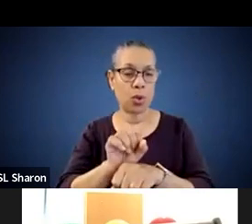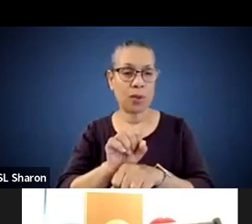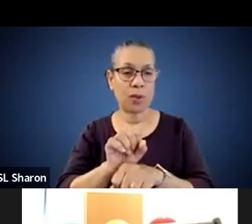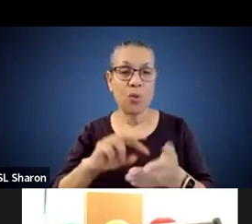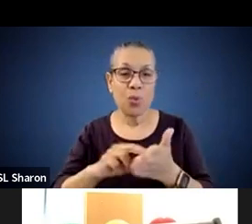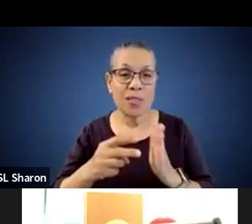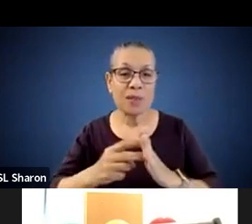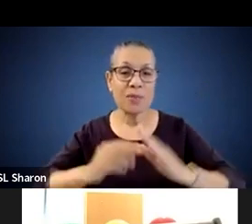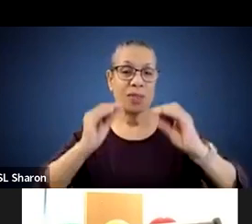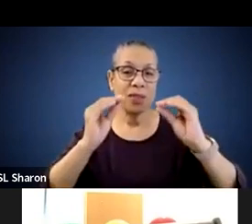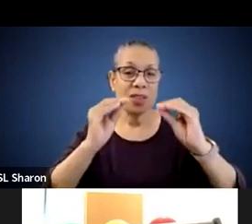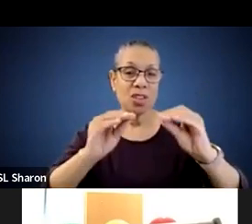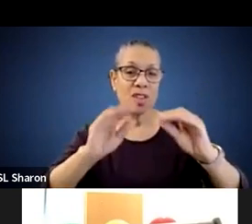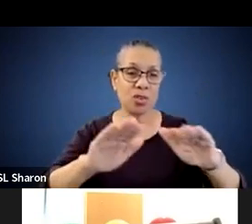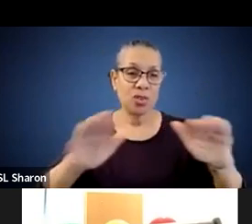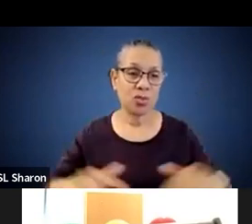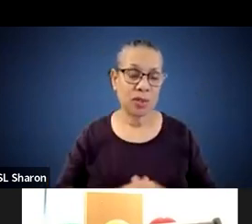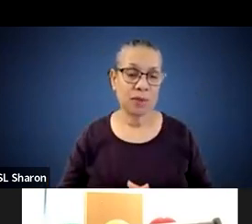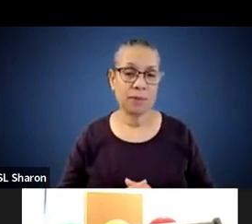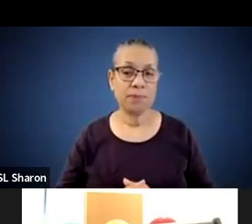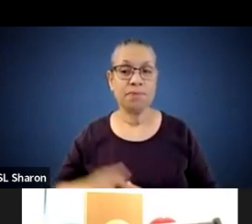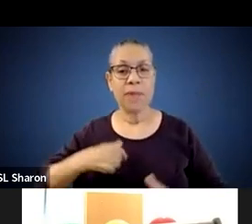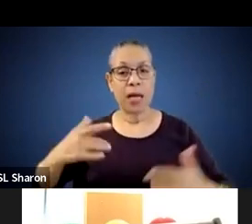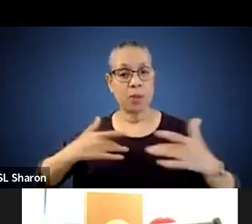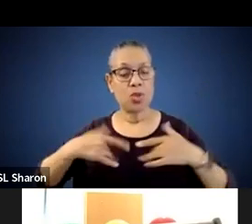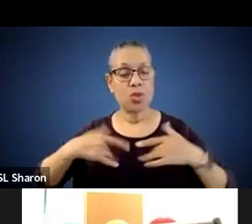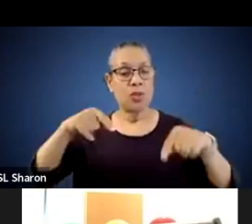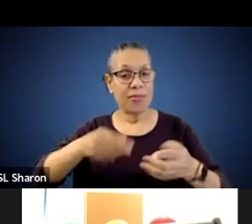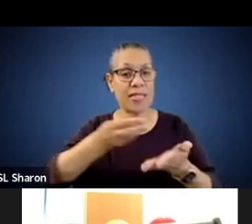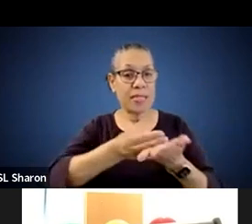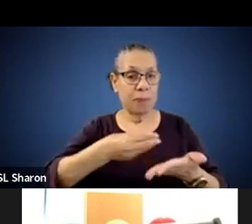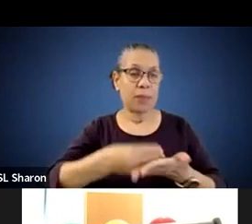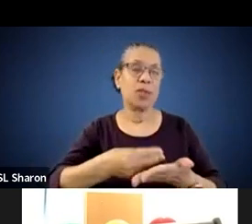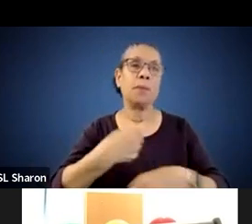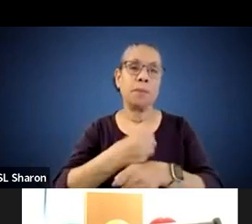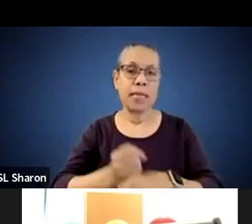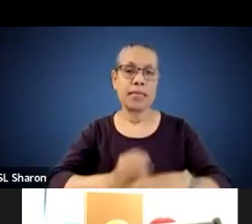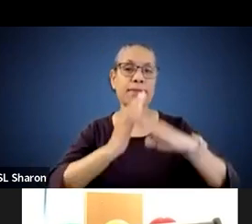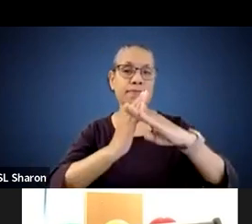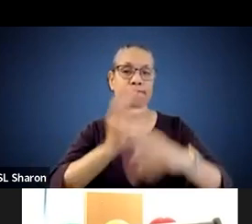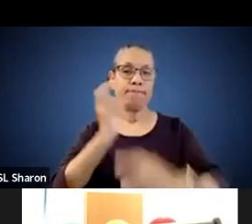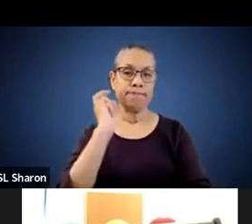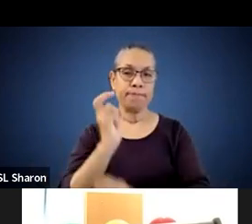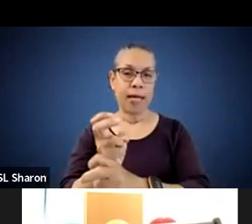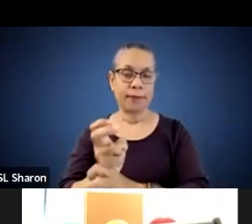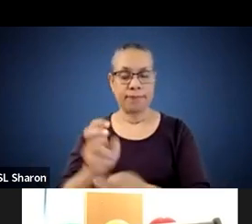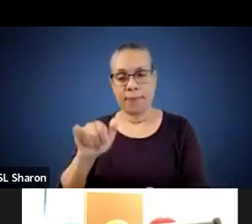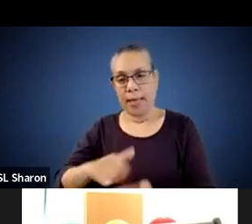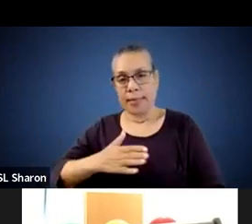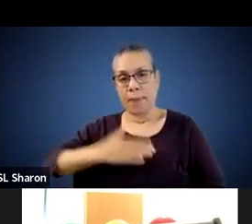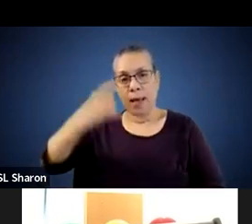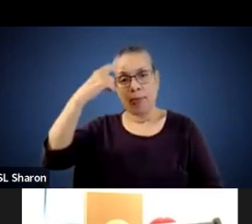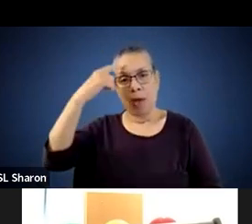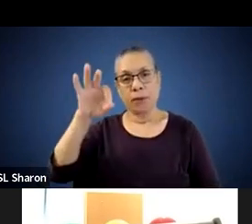kids and I worry that this budget makes it harder for us to do that um so those are my thoughts and thank